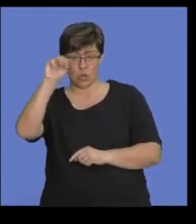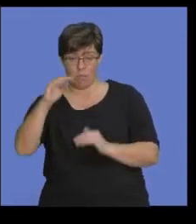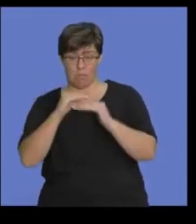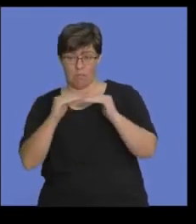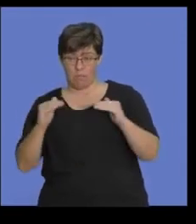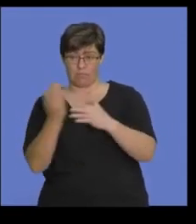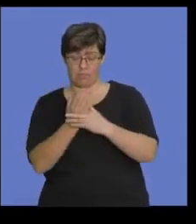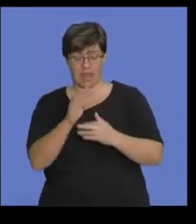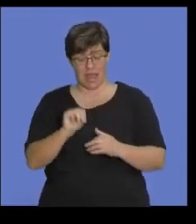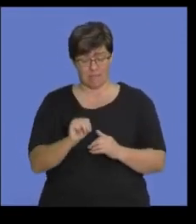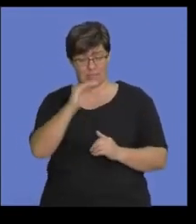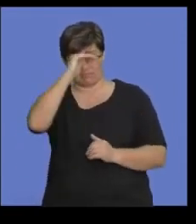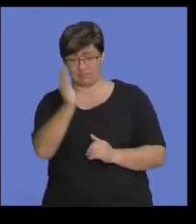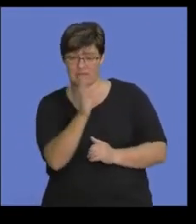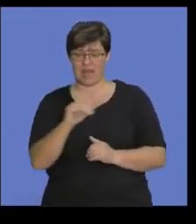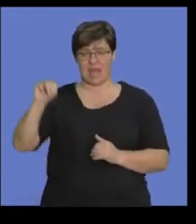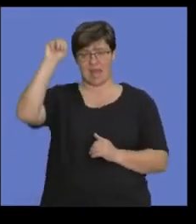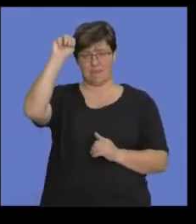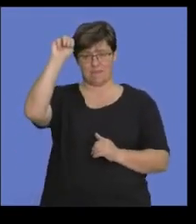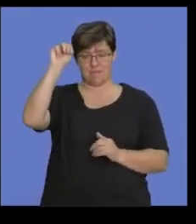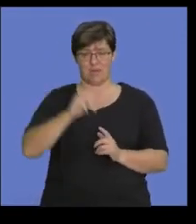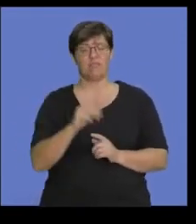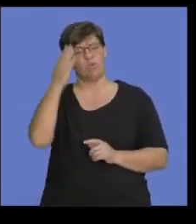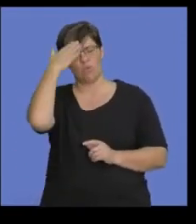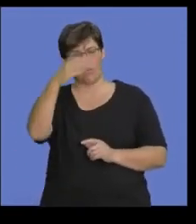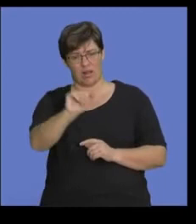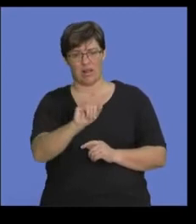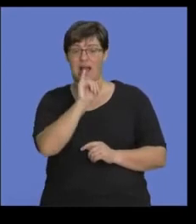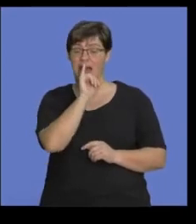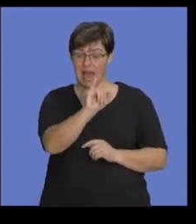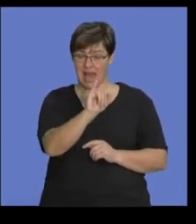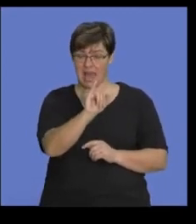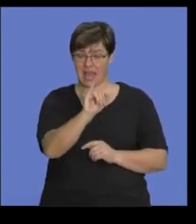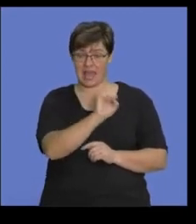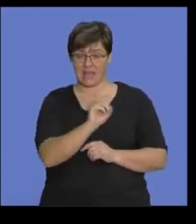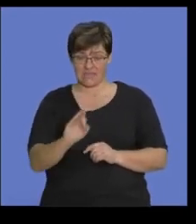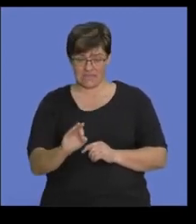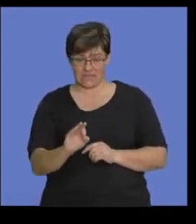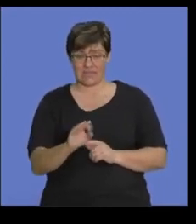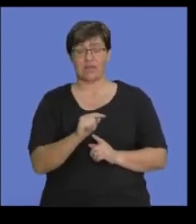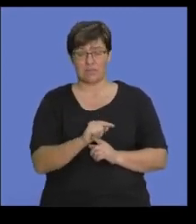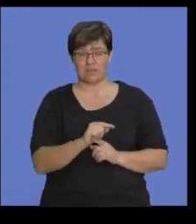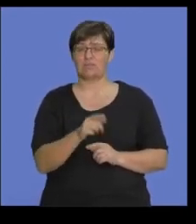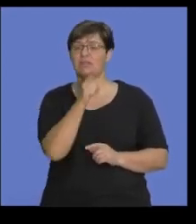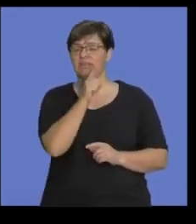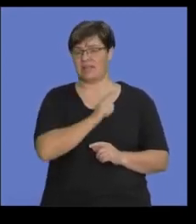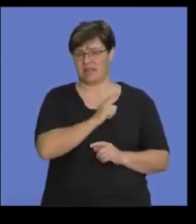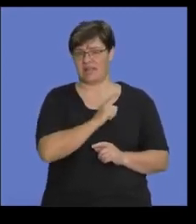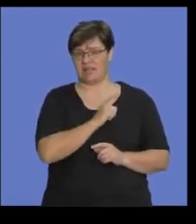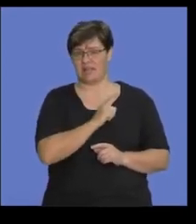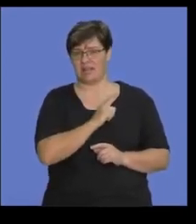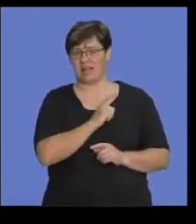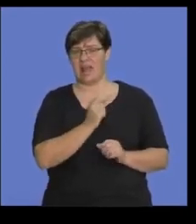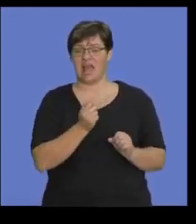to the exponent of m. Where the labels are, you know that I effective The effective already tells you that